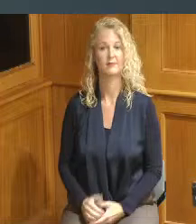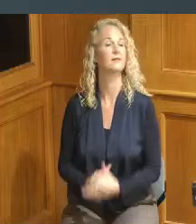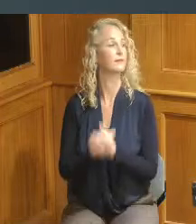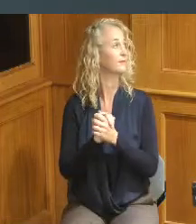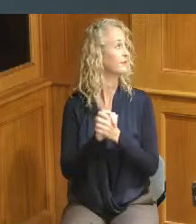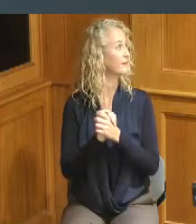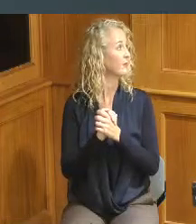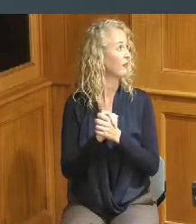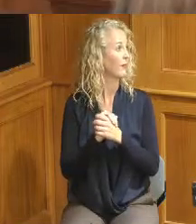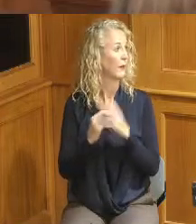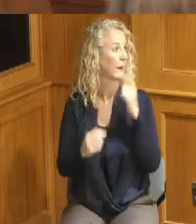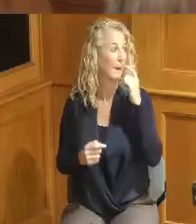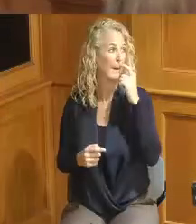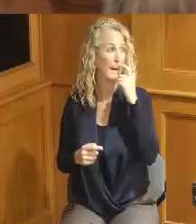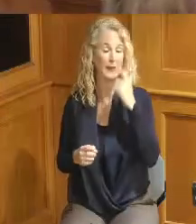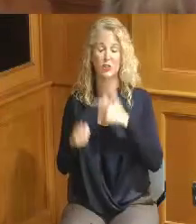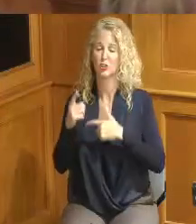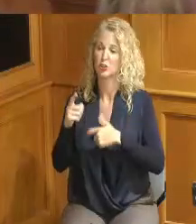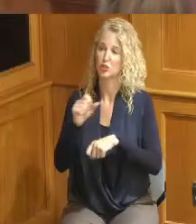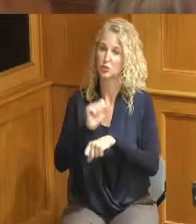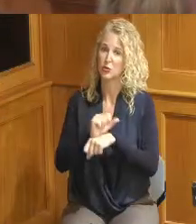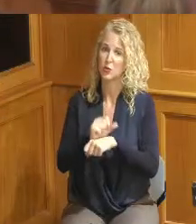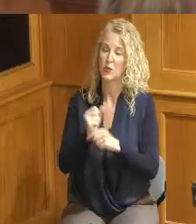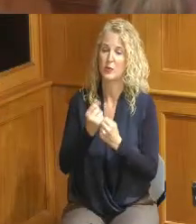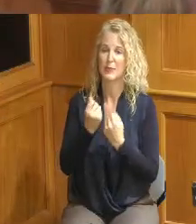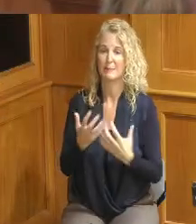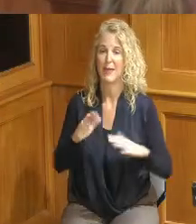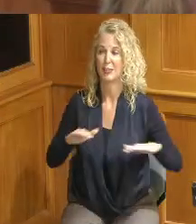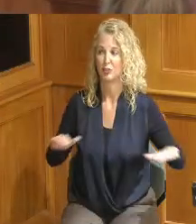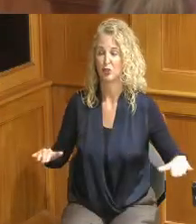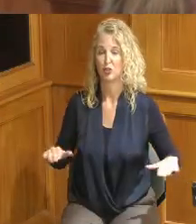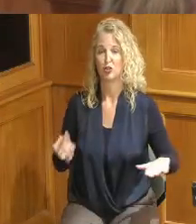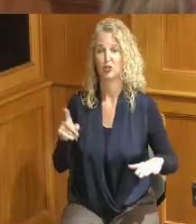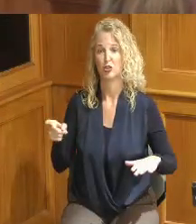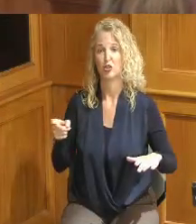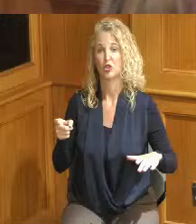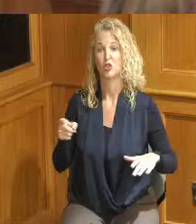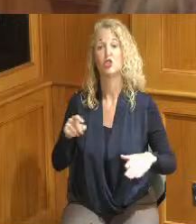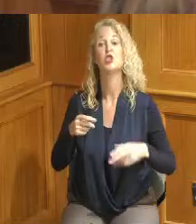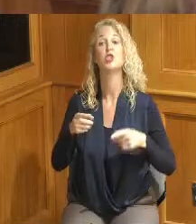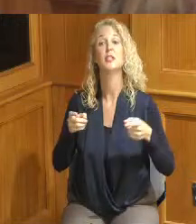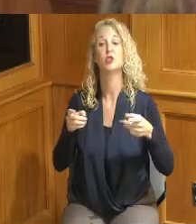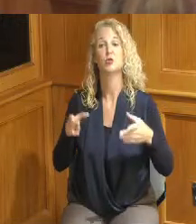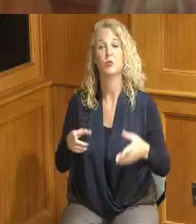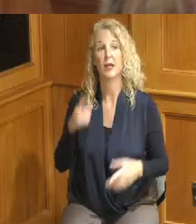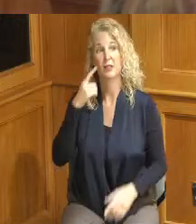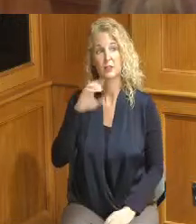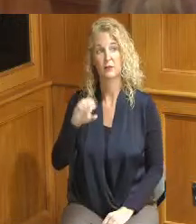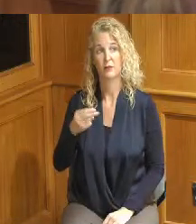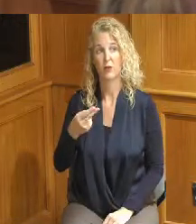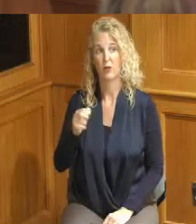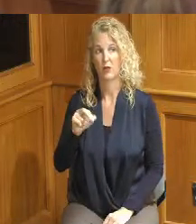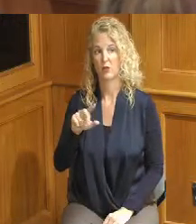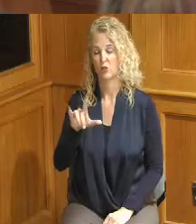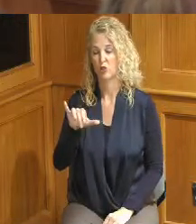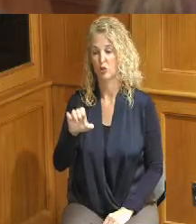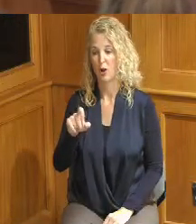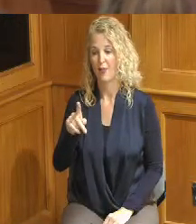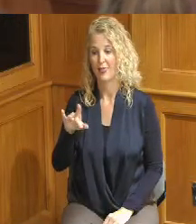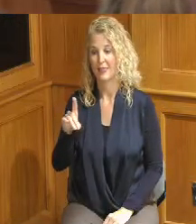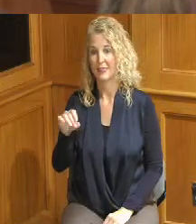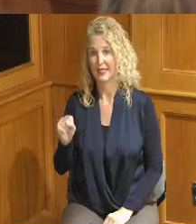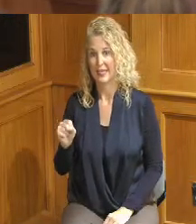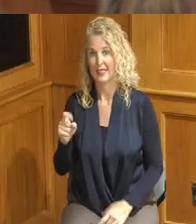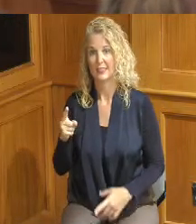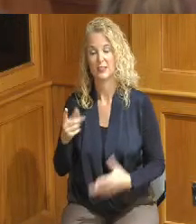Executive Director of Charlie's Kids. As Executive Director of Charlie's Kids, a national nonprofit dedicated to the